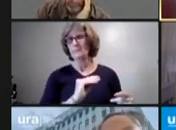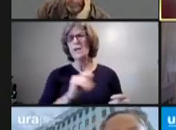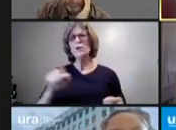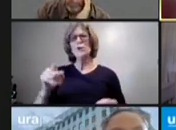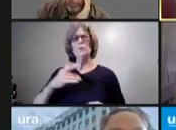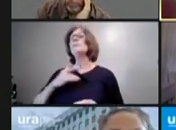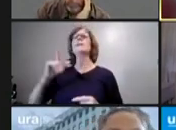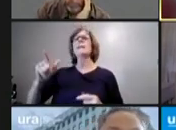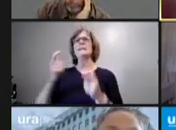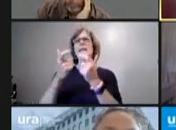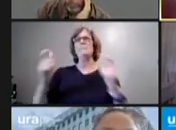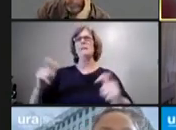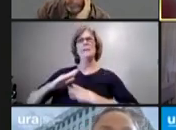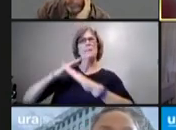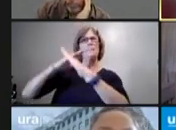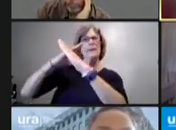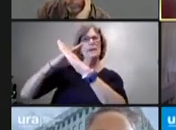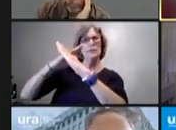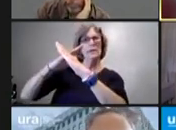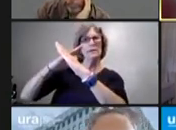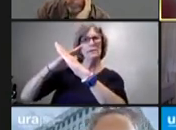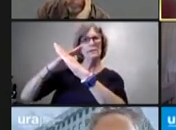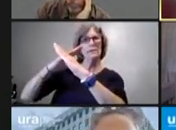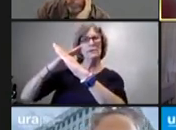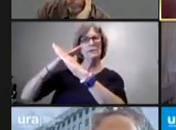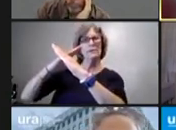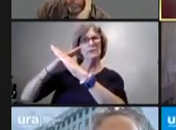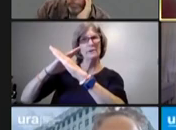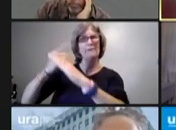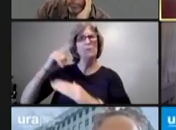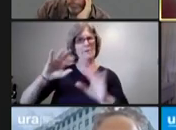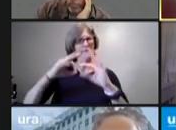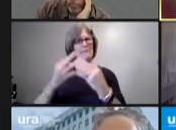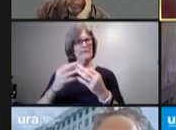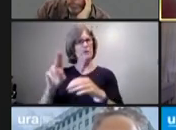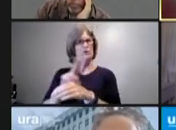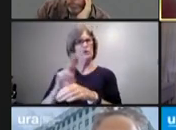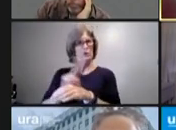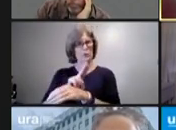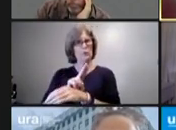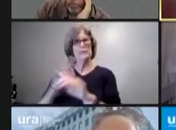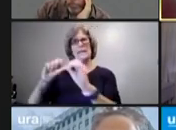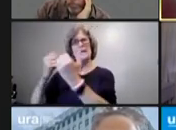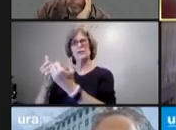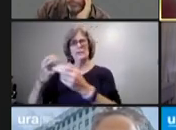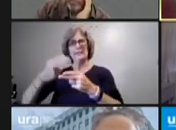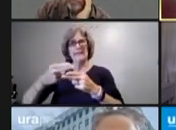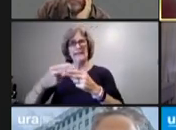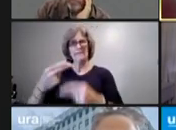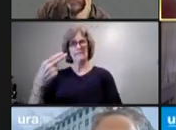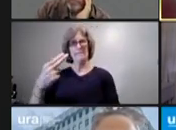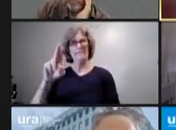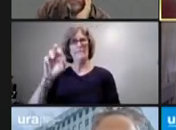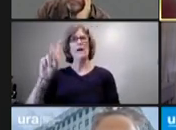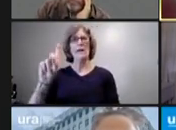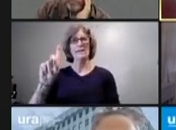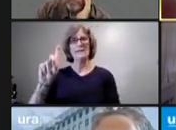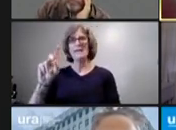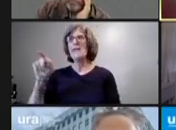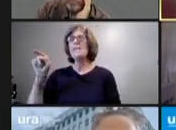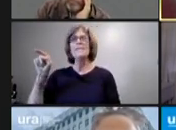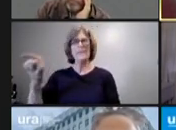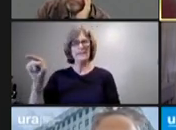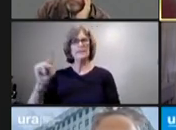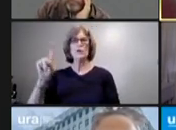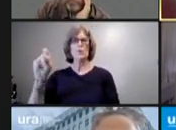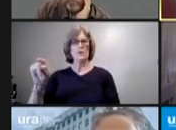families utilizing HUD-assisted housing programs? So this is the age-old question that to those who